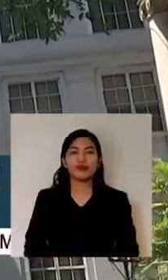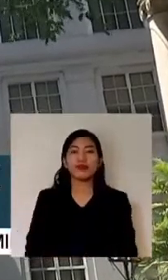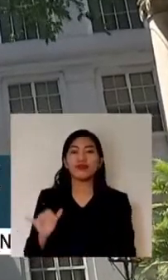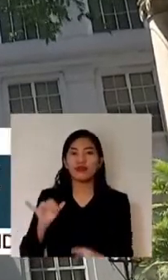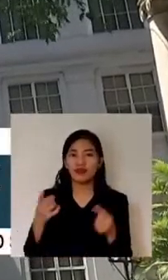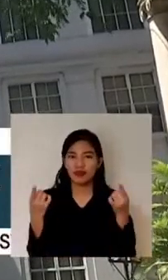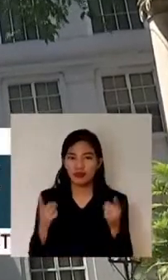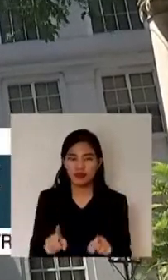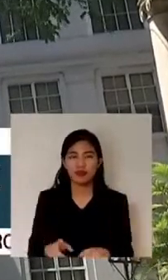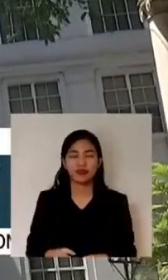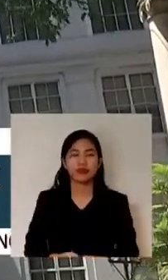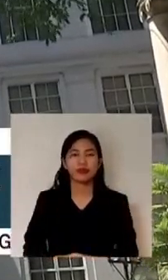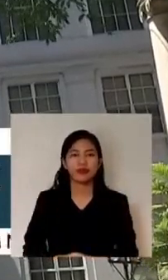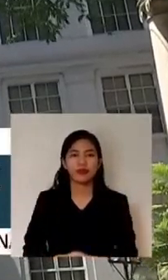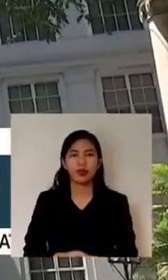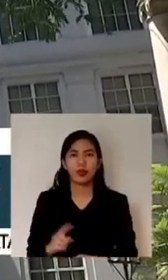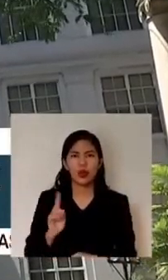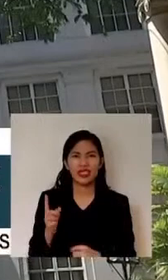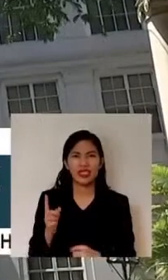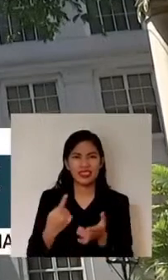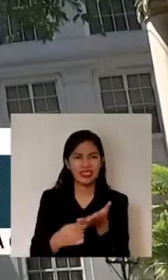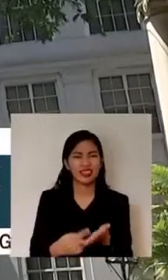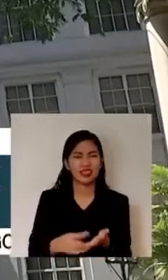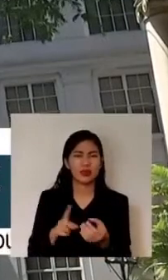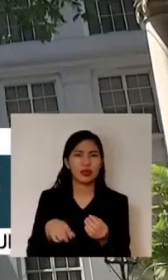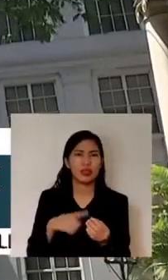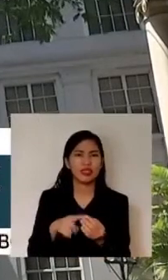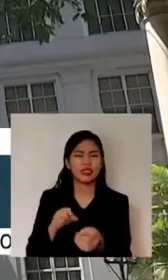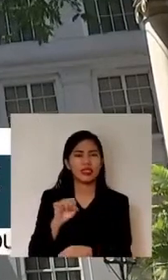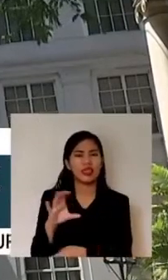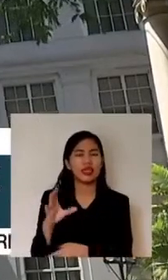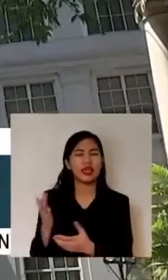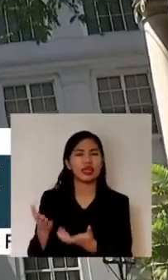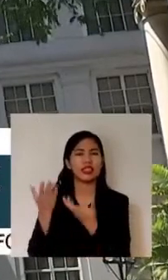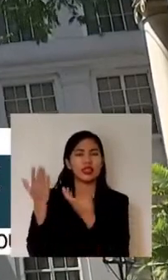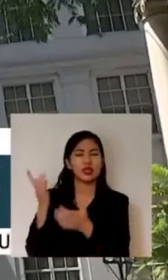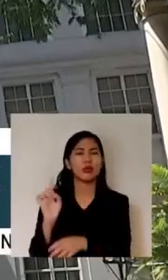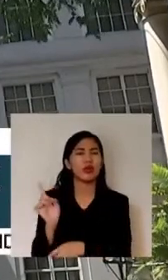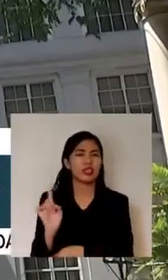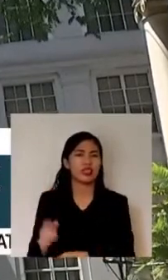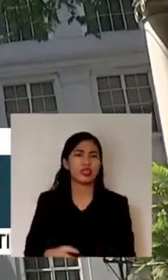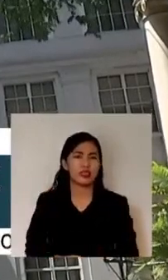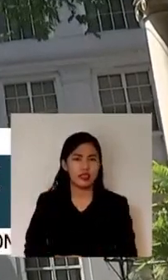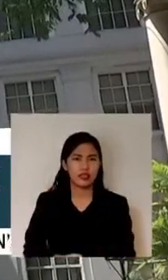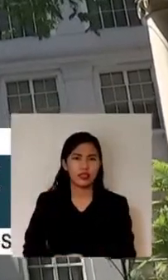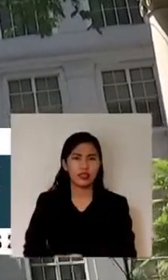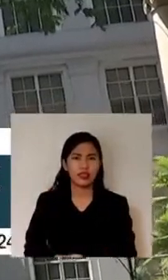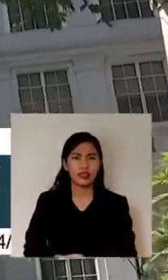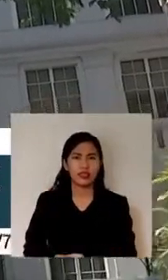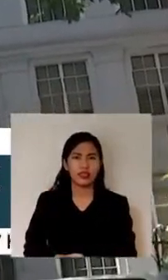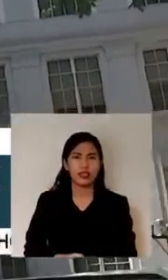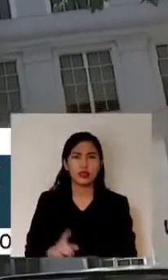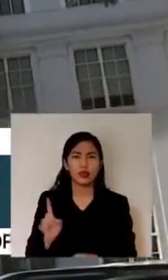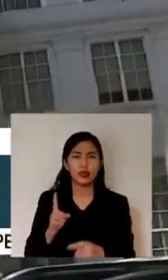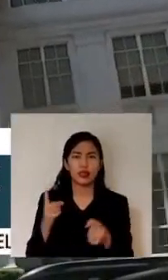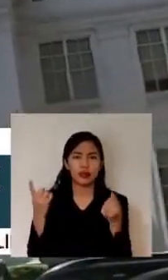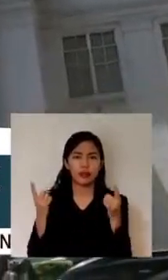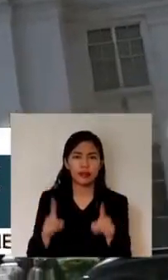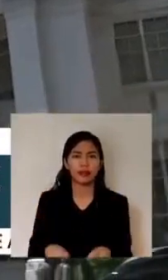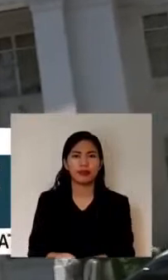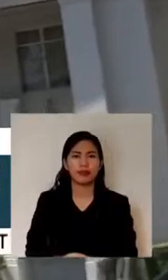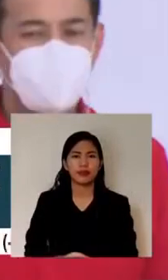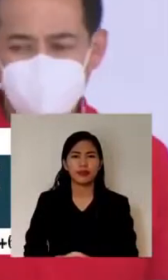in the Supreme Court after the election? What's going to happen? He cannot